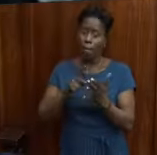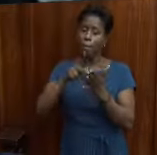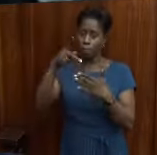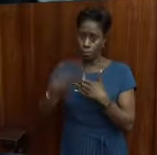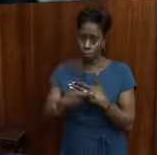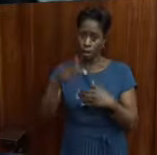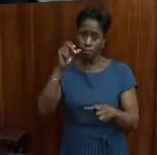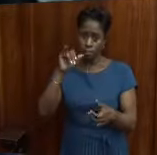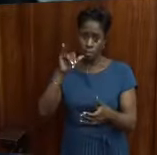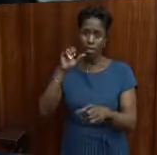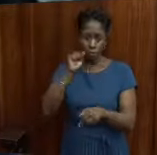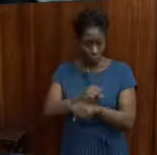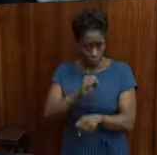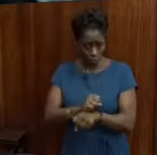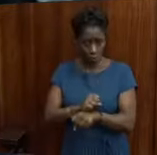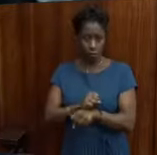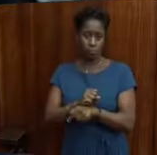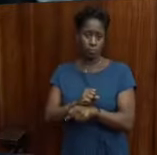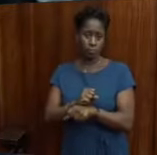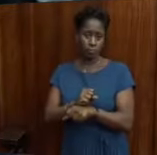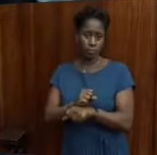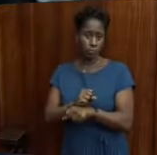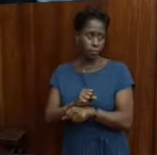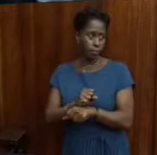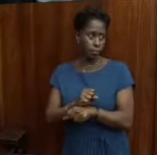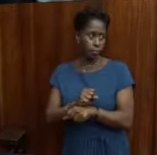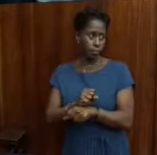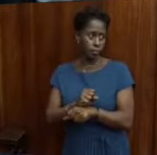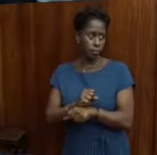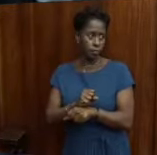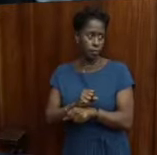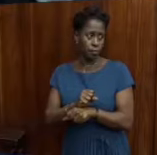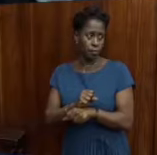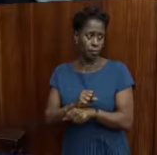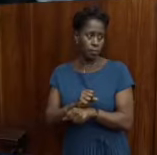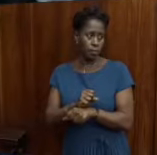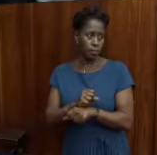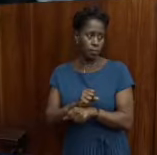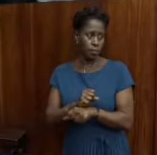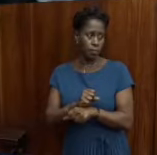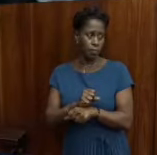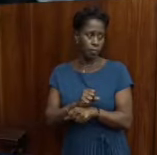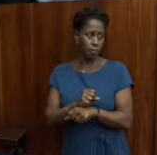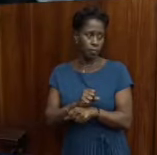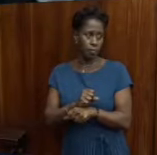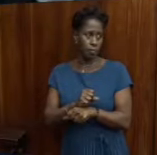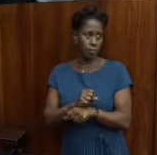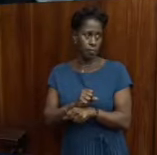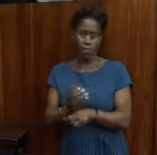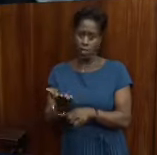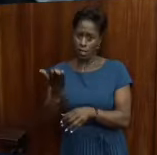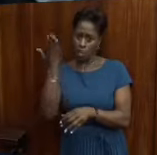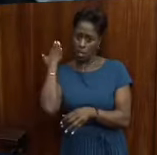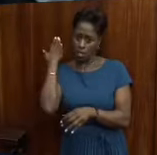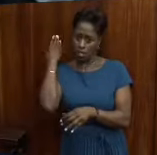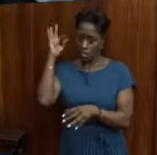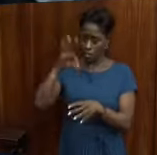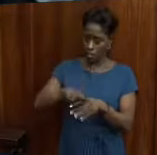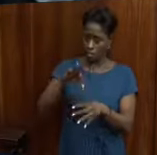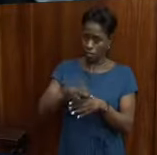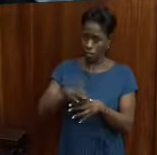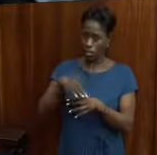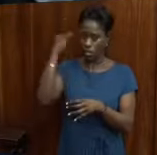with new and innovative ideas that meet the needs and aspirations of the youth. In the last general election, we